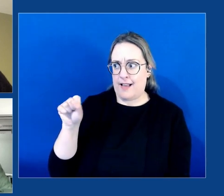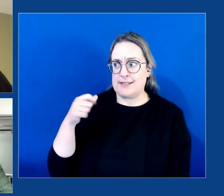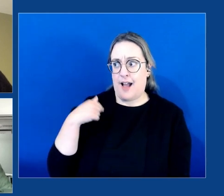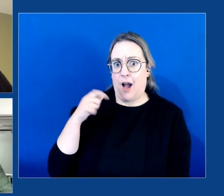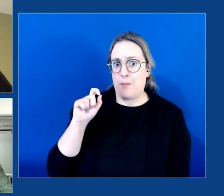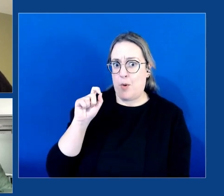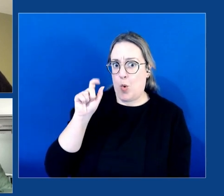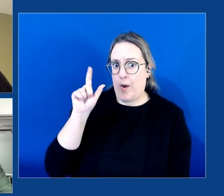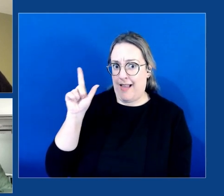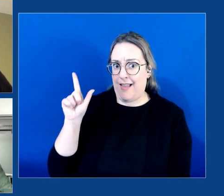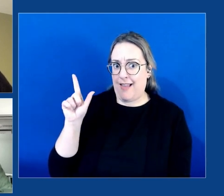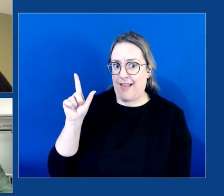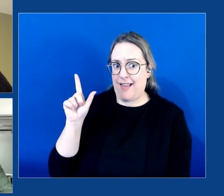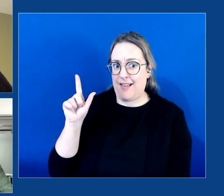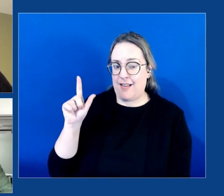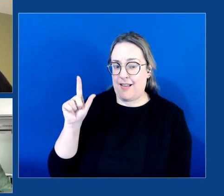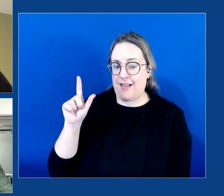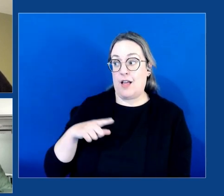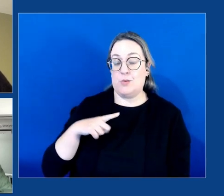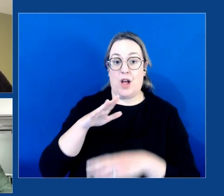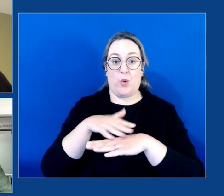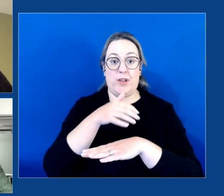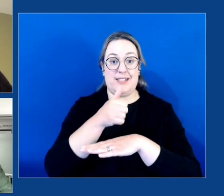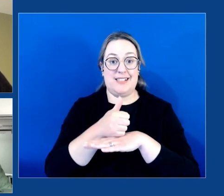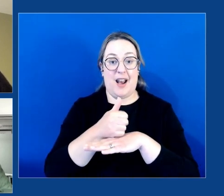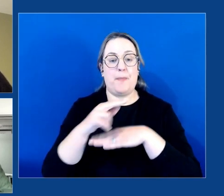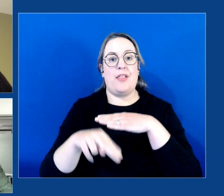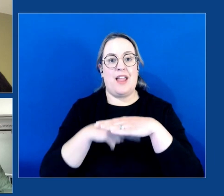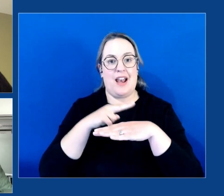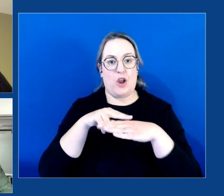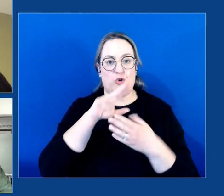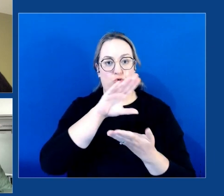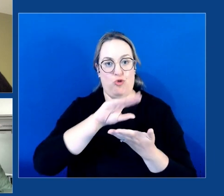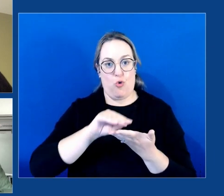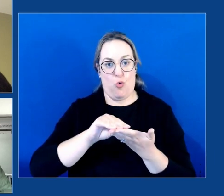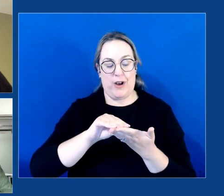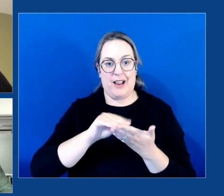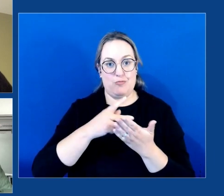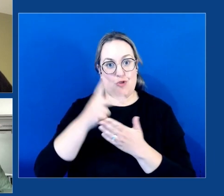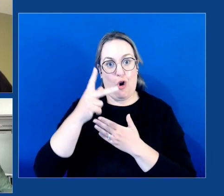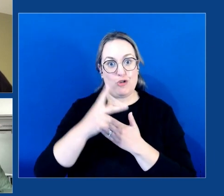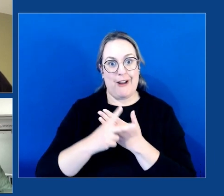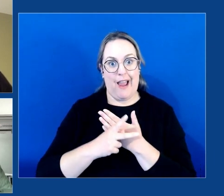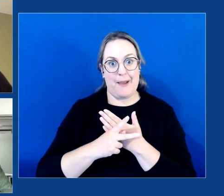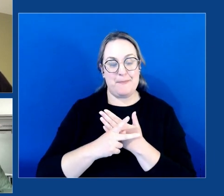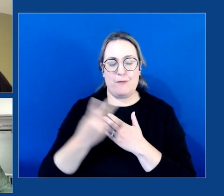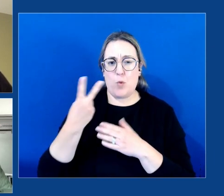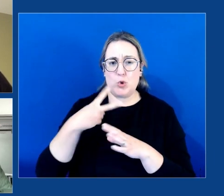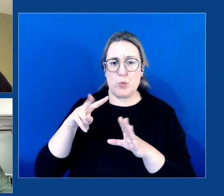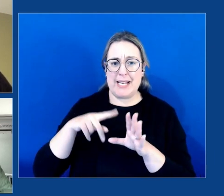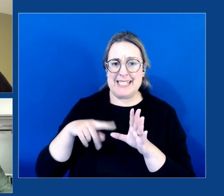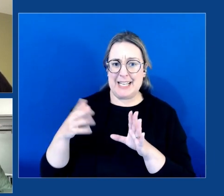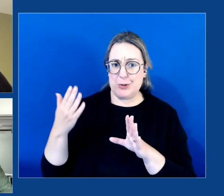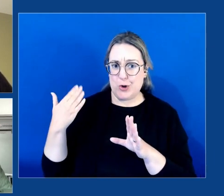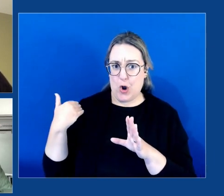exactly why we set up the National Recording Program 20 years ago, and I'm really pleased to hear you encouraging other